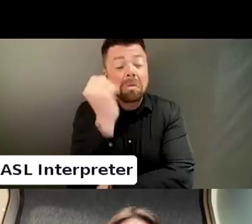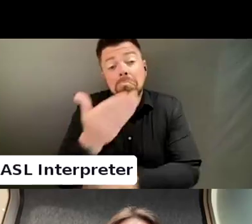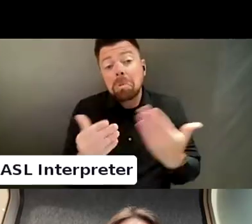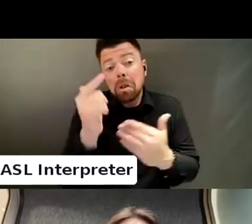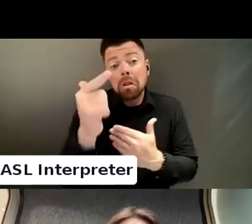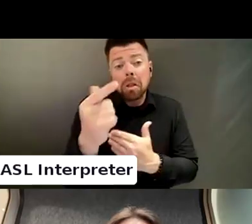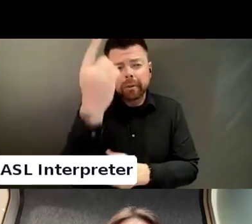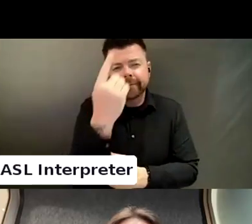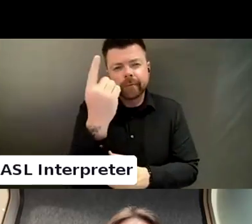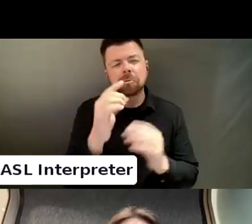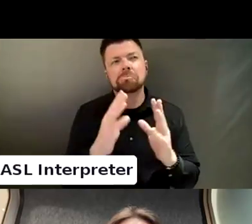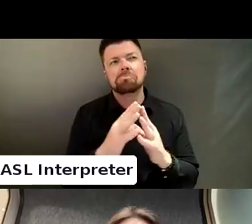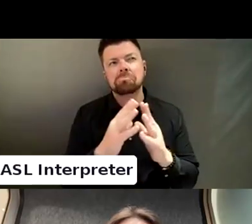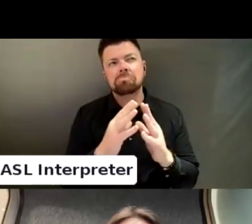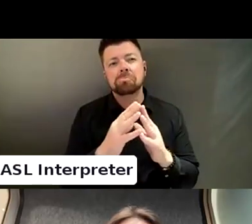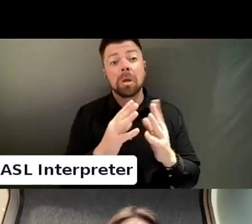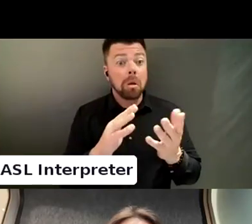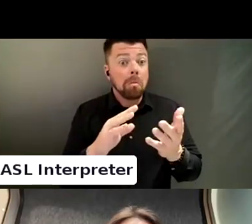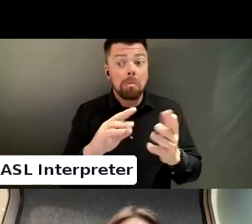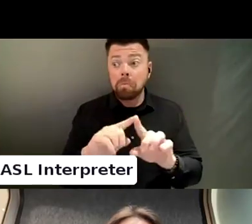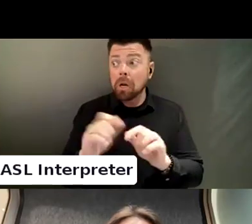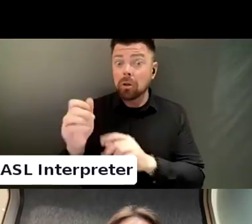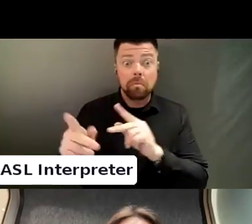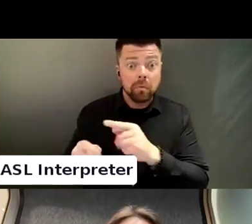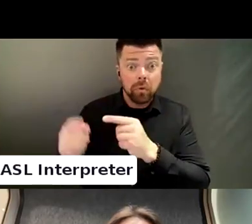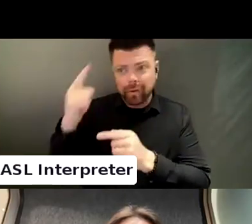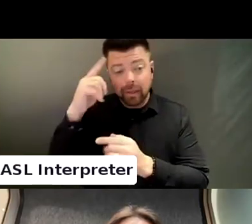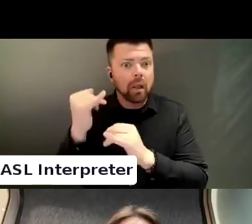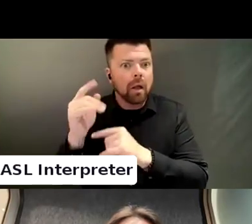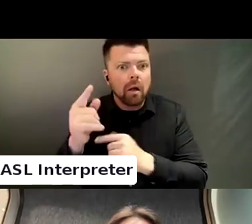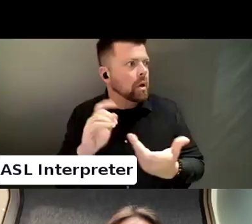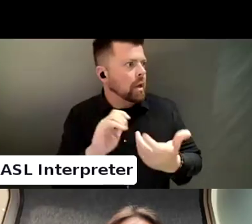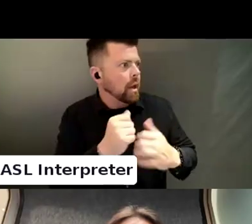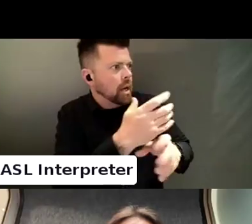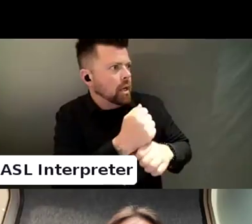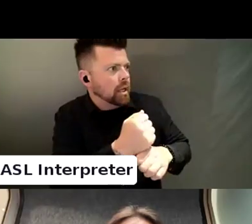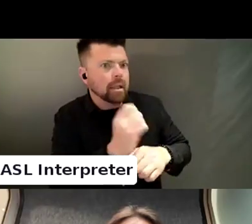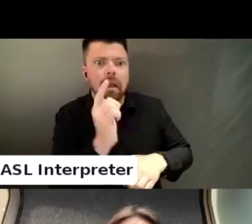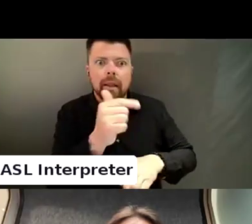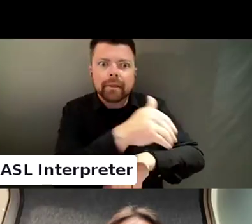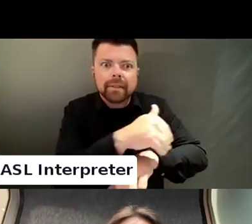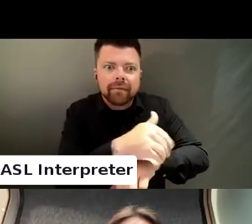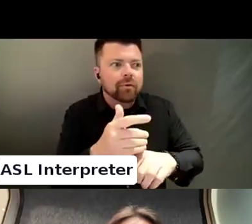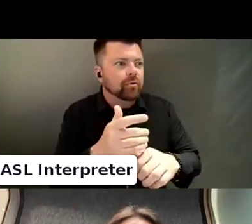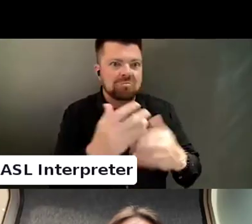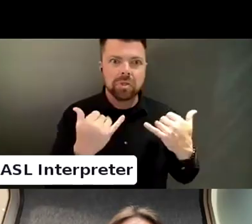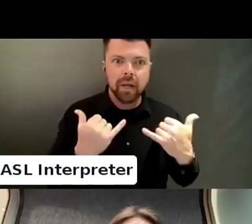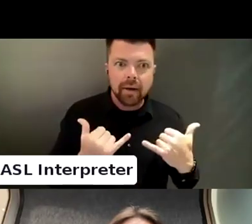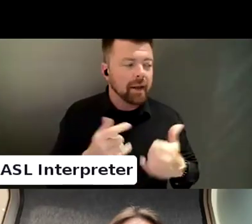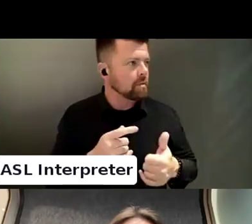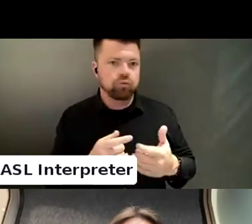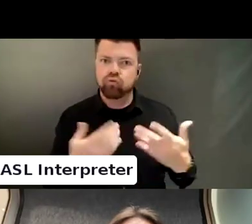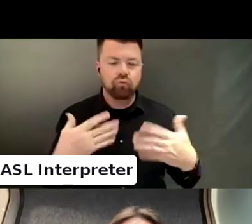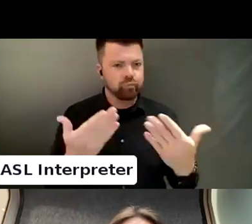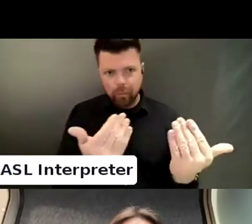of people who will say, how can I get this afternoon? And they're ready to jump right in. They whatever